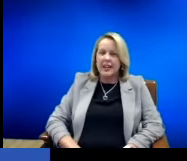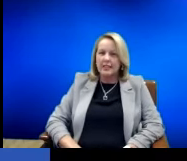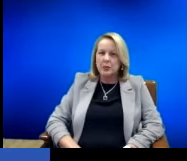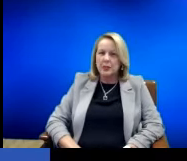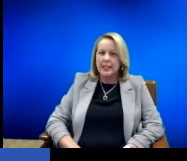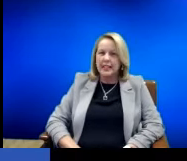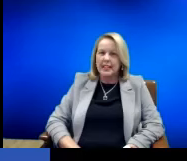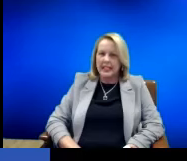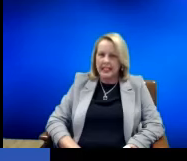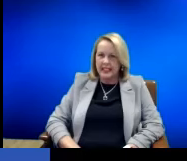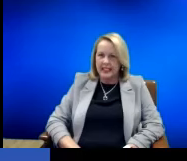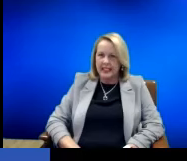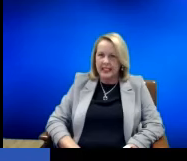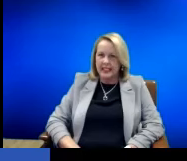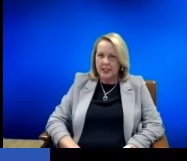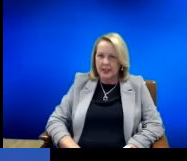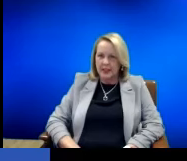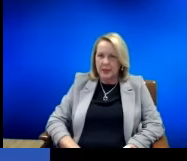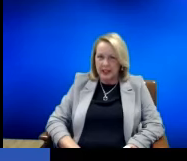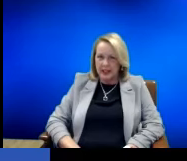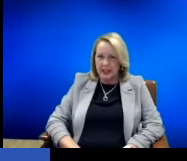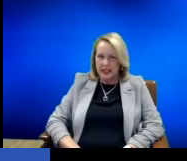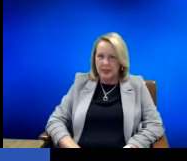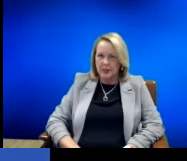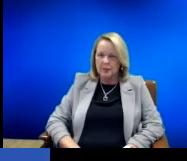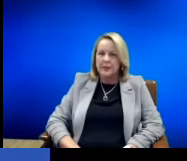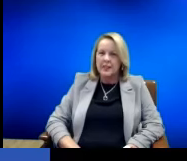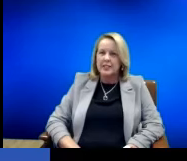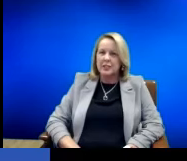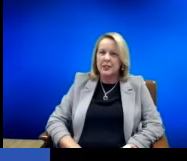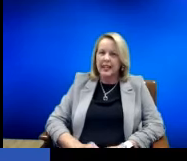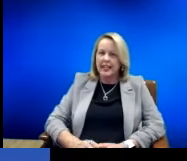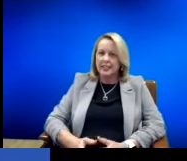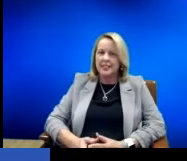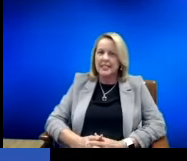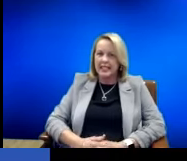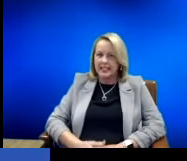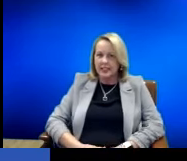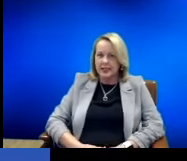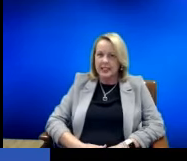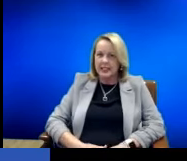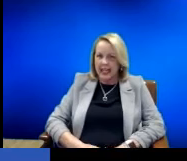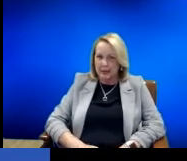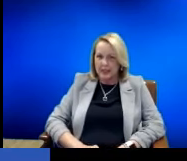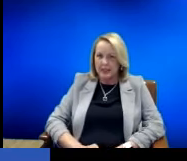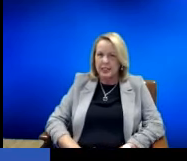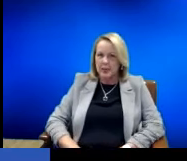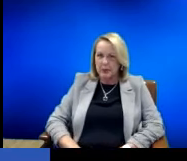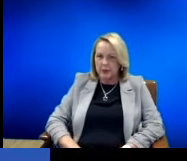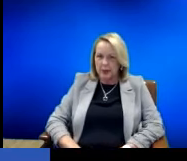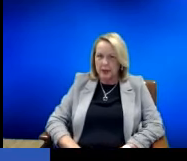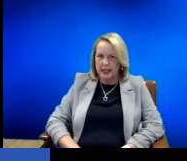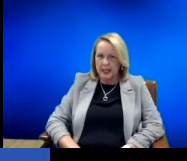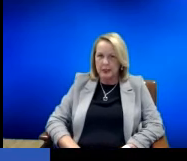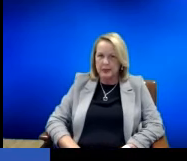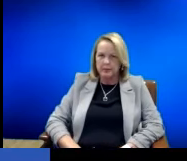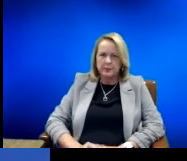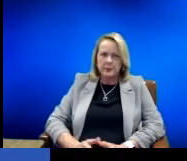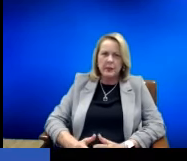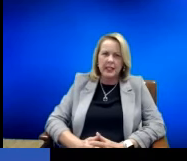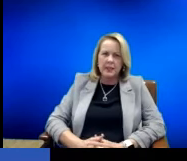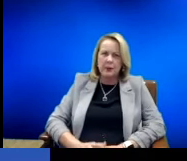Section 529A to the Internal Revenue Code to allow states to establish ABLE